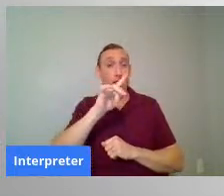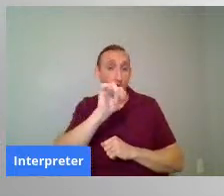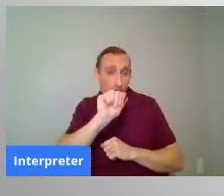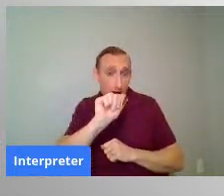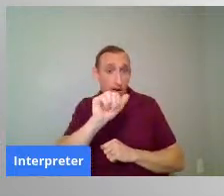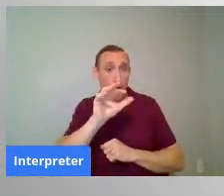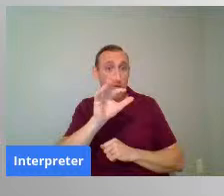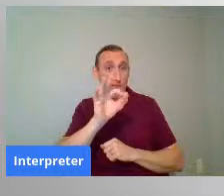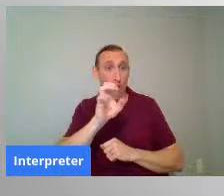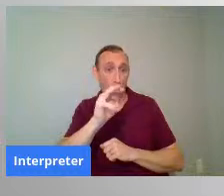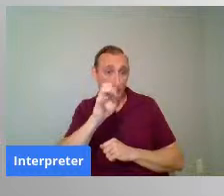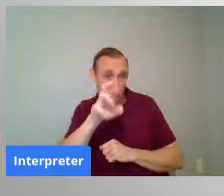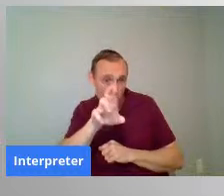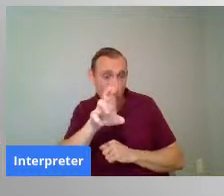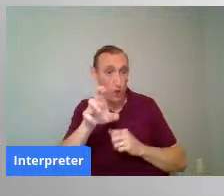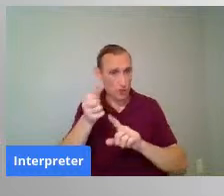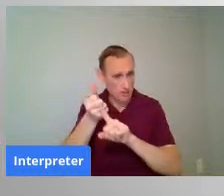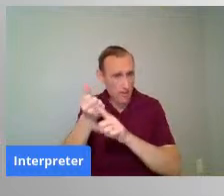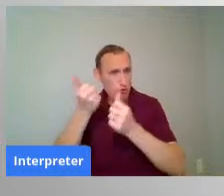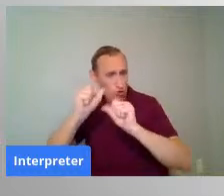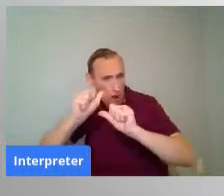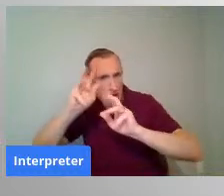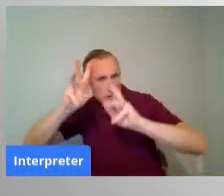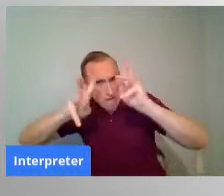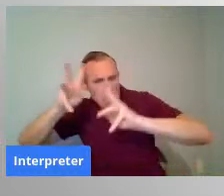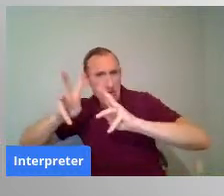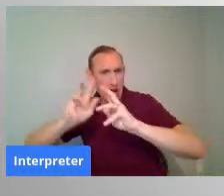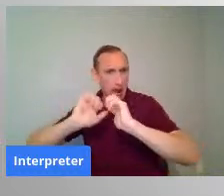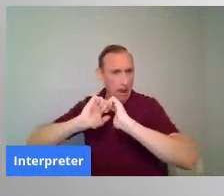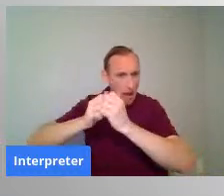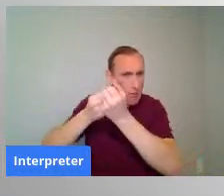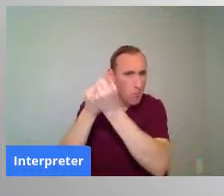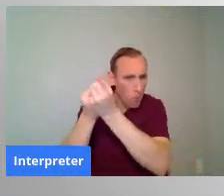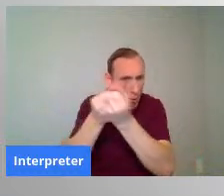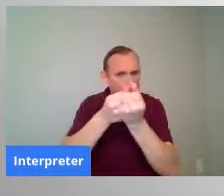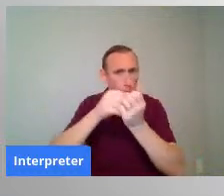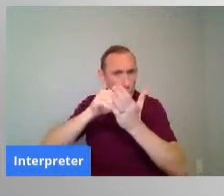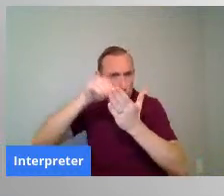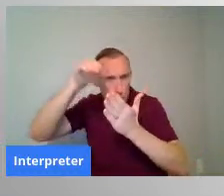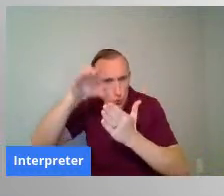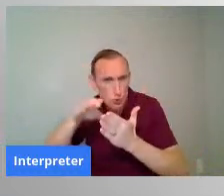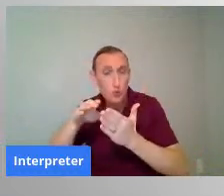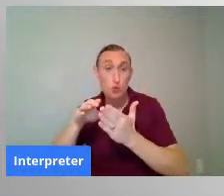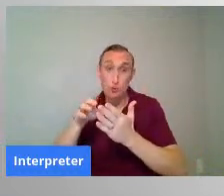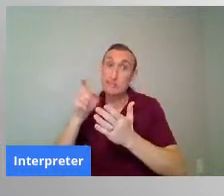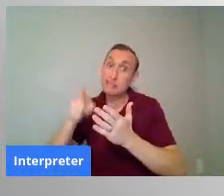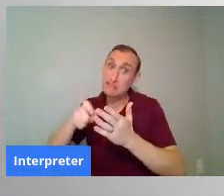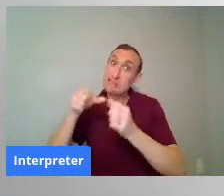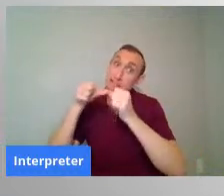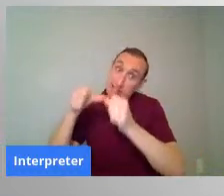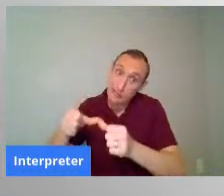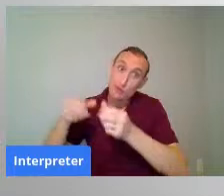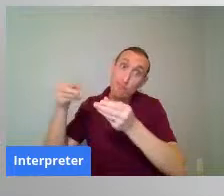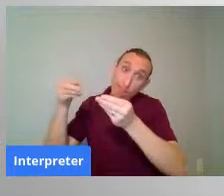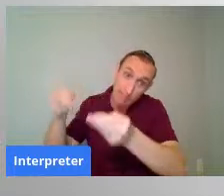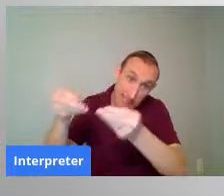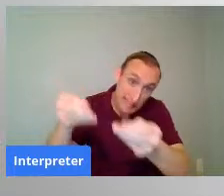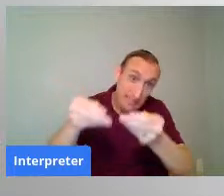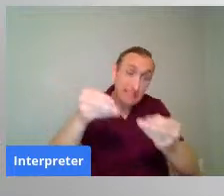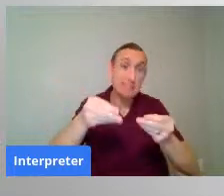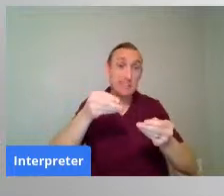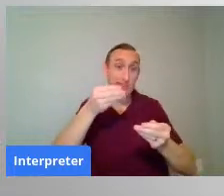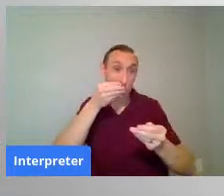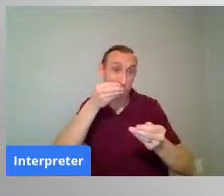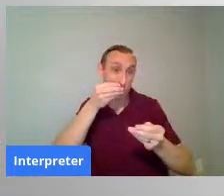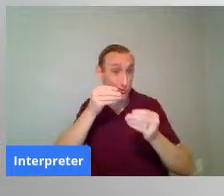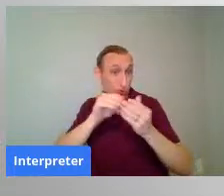be creative in how she's supporting students, because we need them to continue to be fed in this model. And, that addresses some of